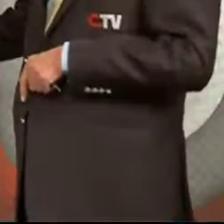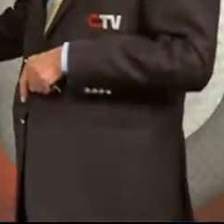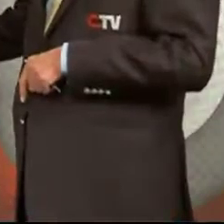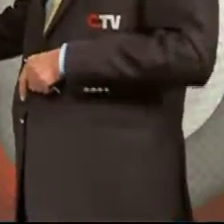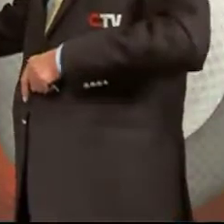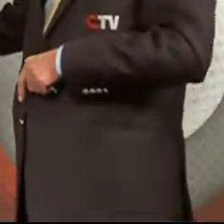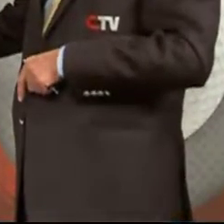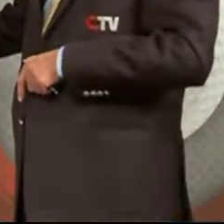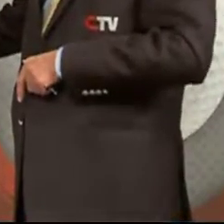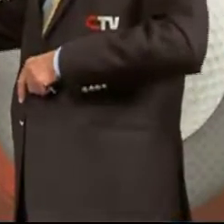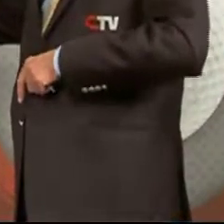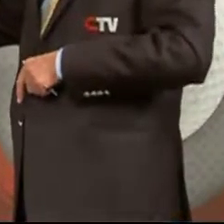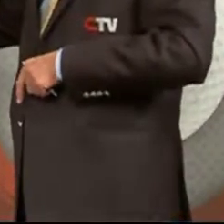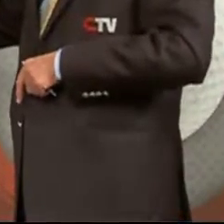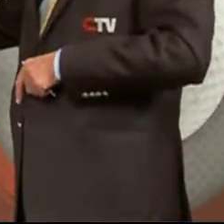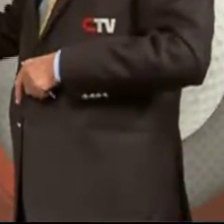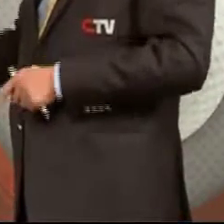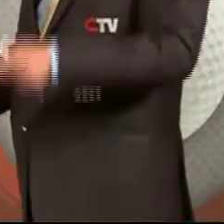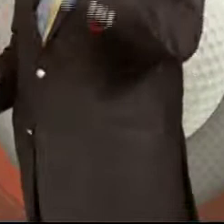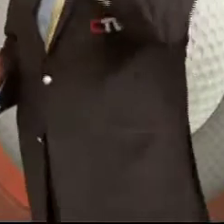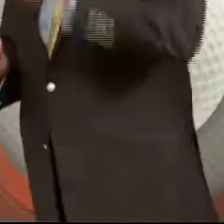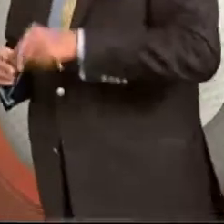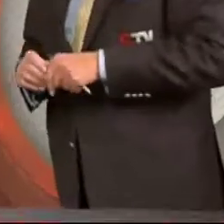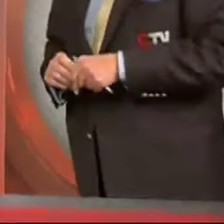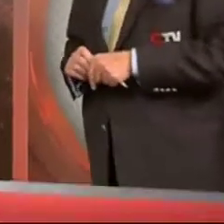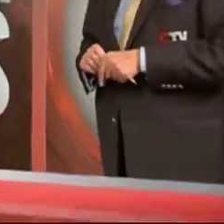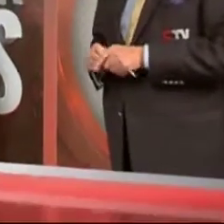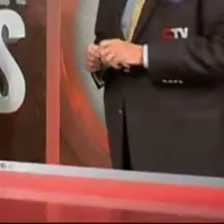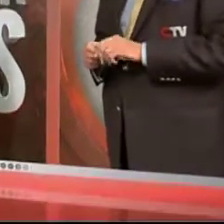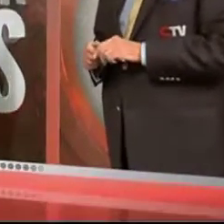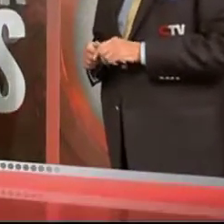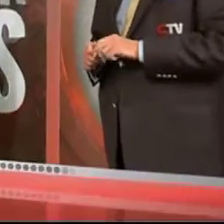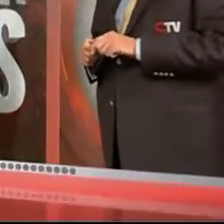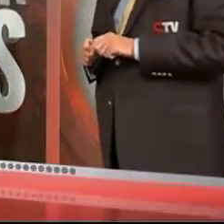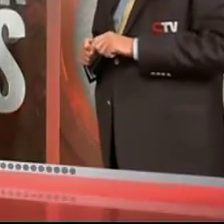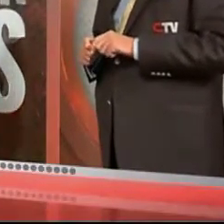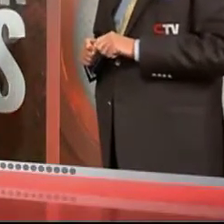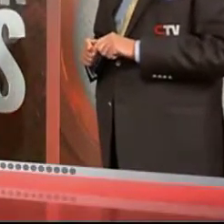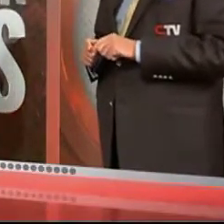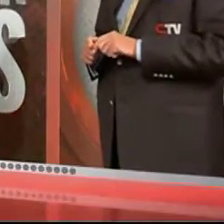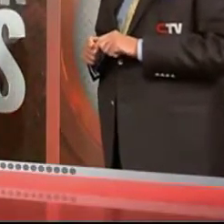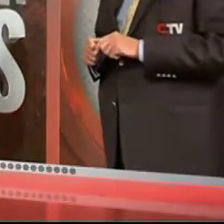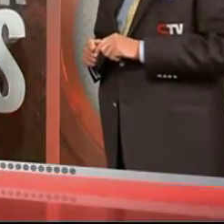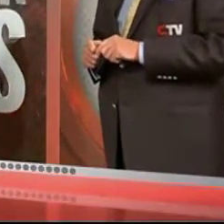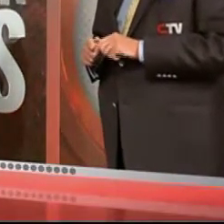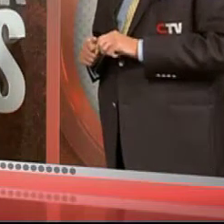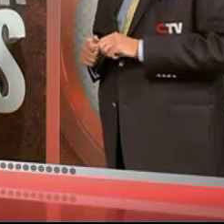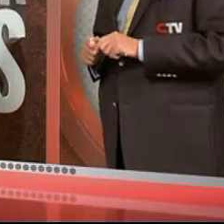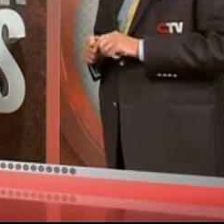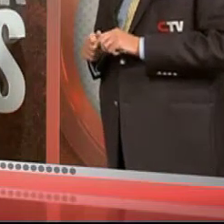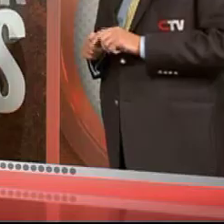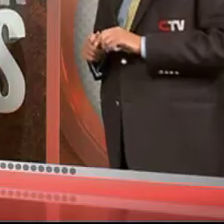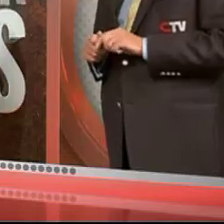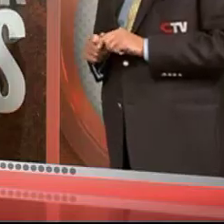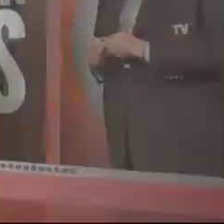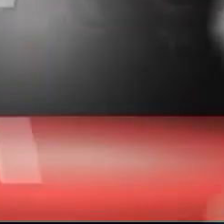Flash News 7 at Red and Black Sport gets a new title as well, but we'll still be talking every week to the movers and shakers in sport. Red and Black